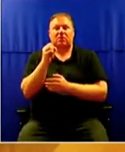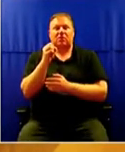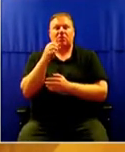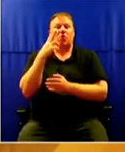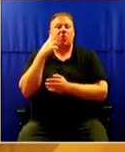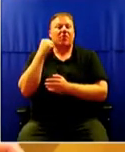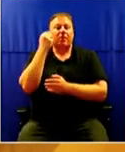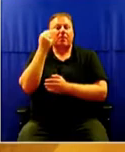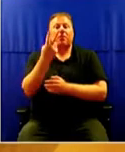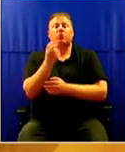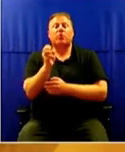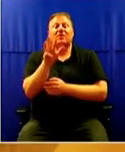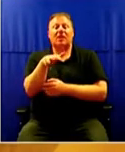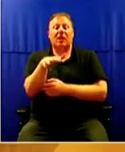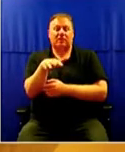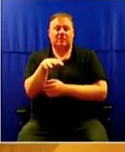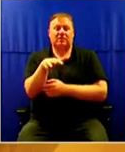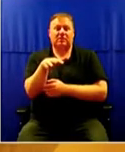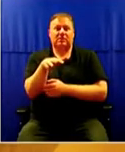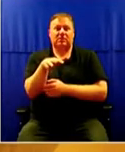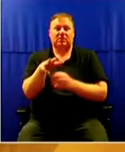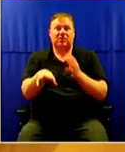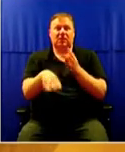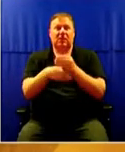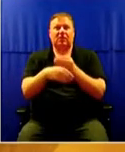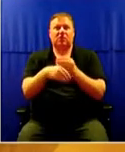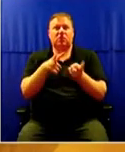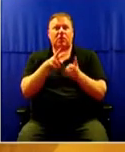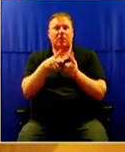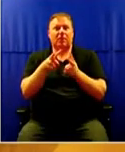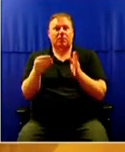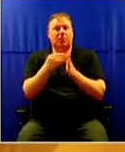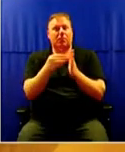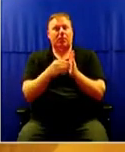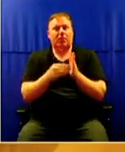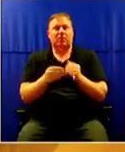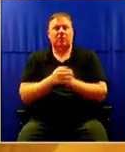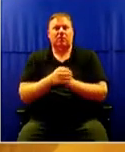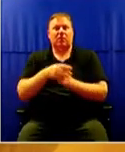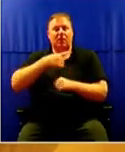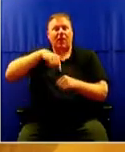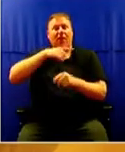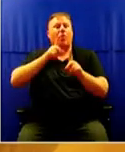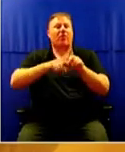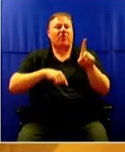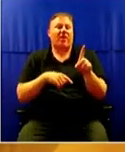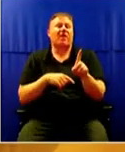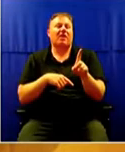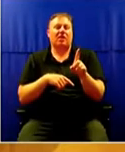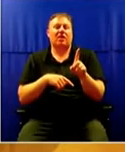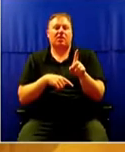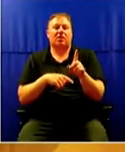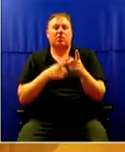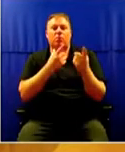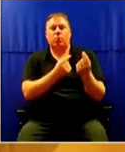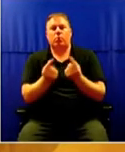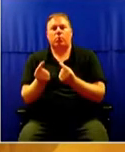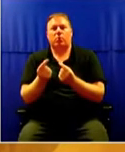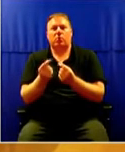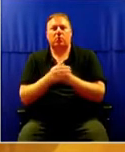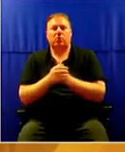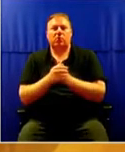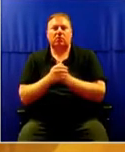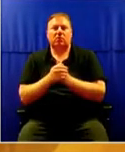the additional amendments. At our failure to do that, that remedial or the interim order then